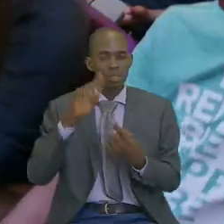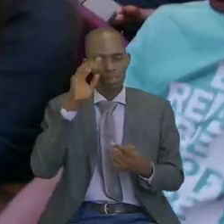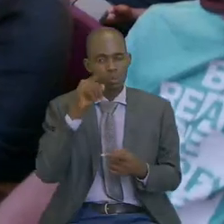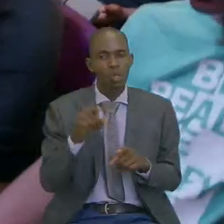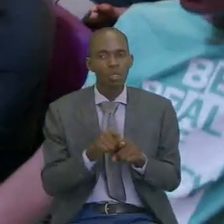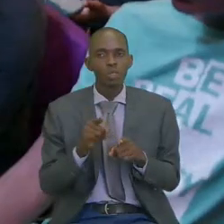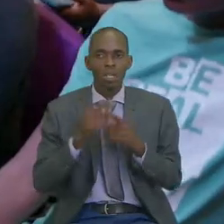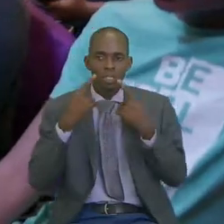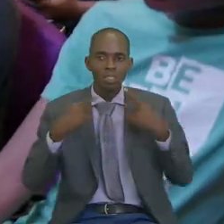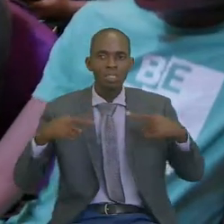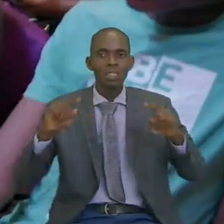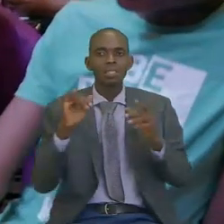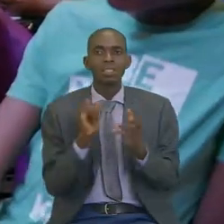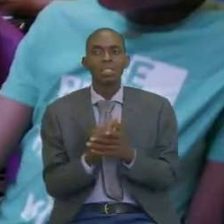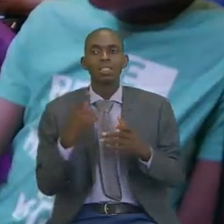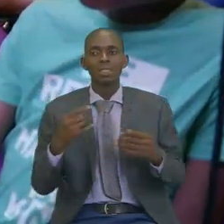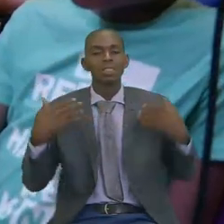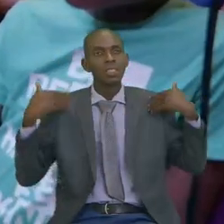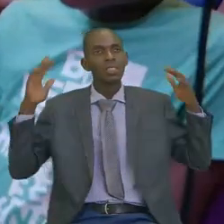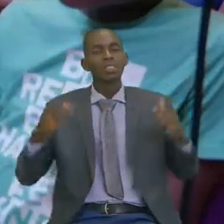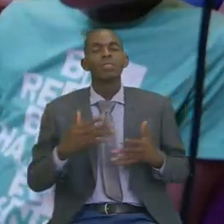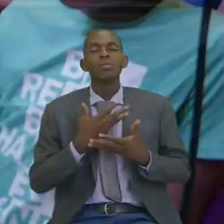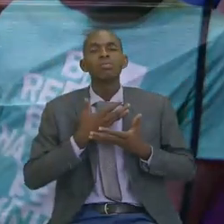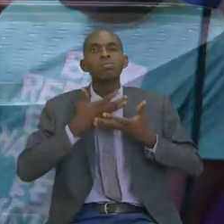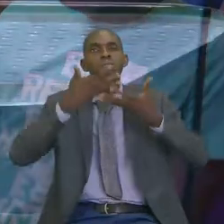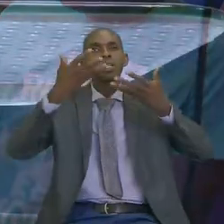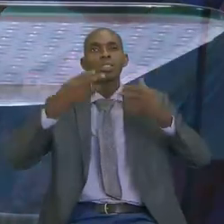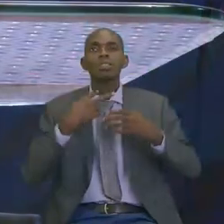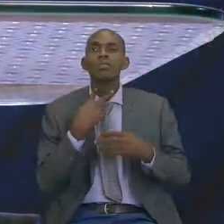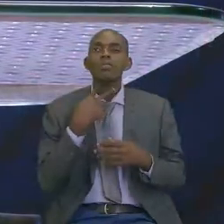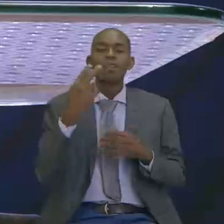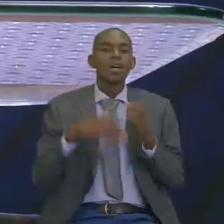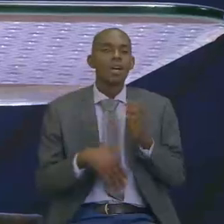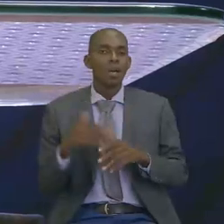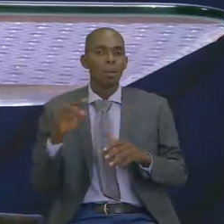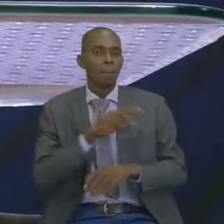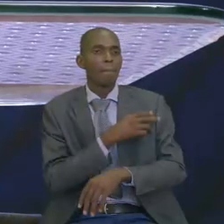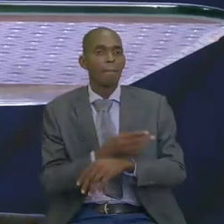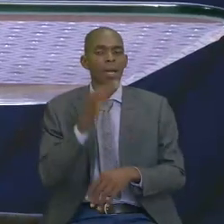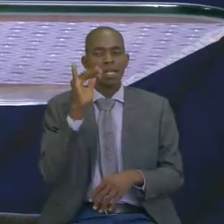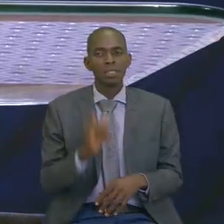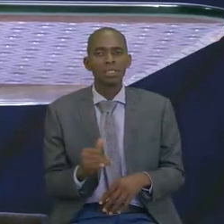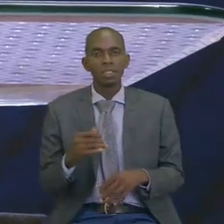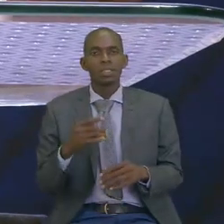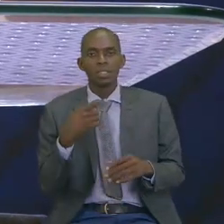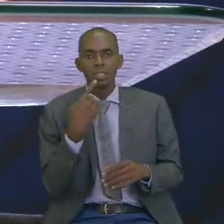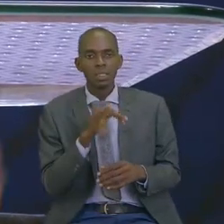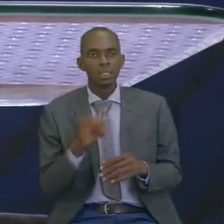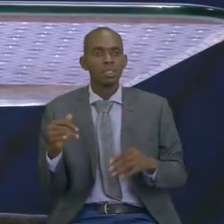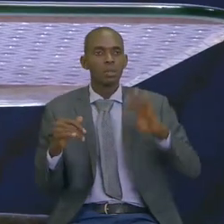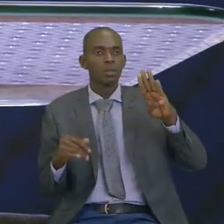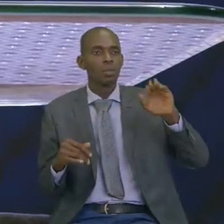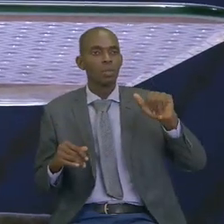mightily, the angel cried mightily with a strong voice, saying, Babylon the Great is